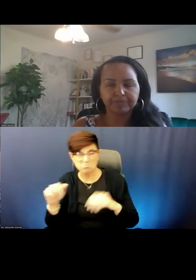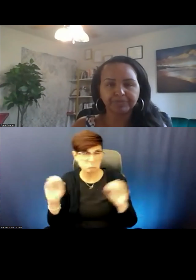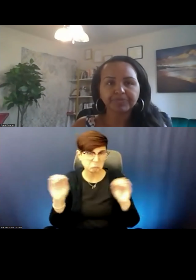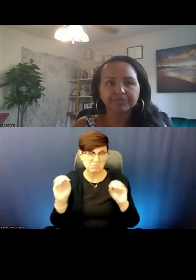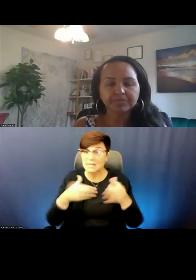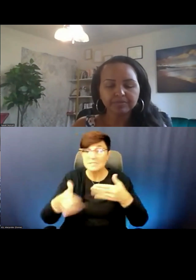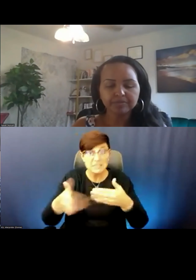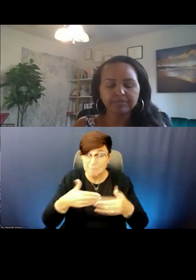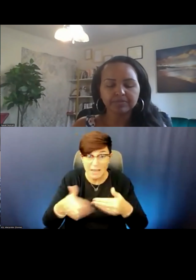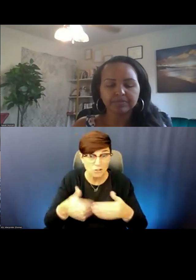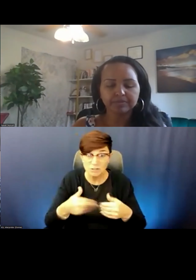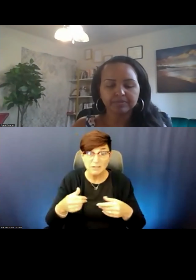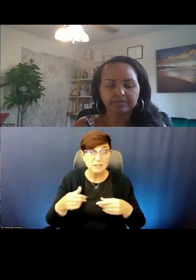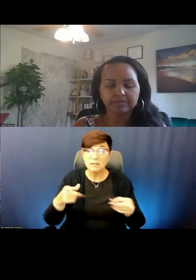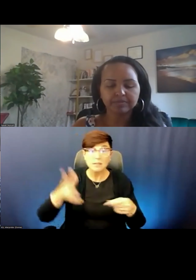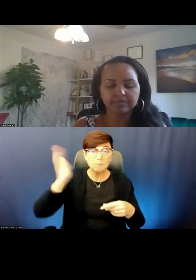he was mayor.